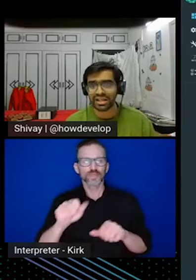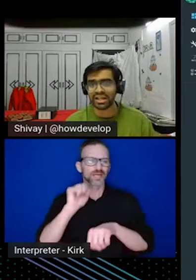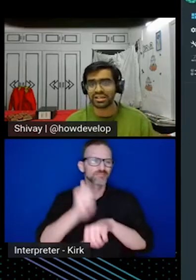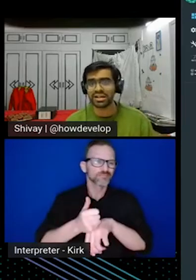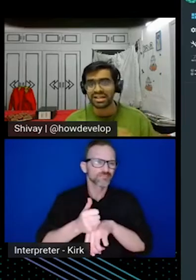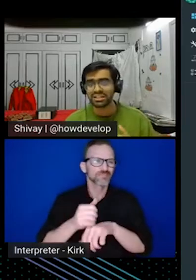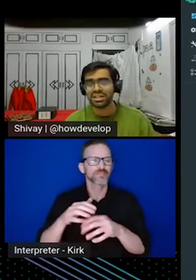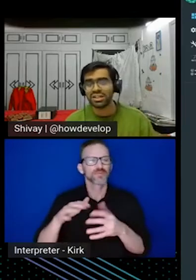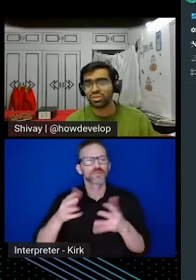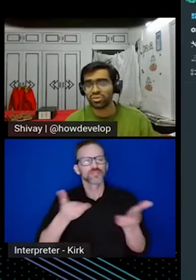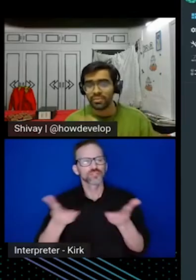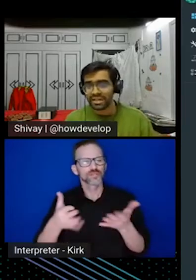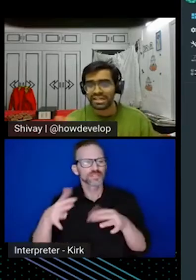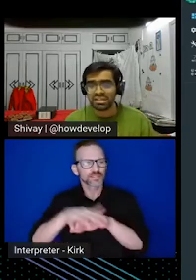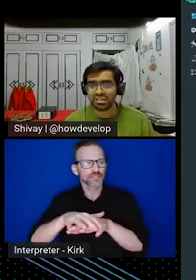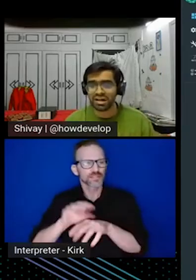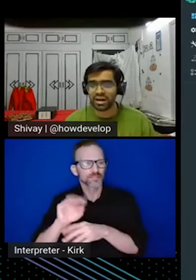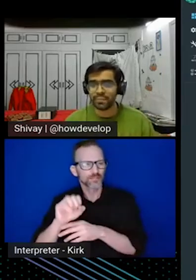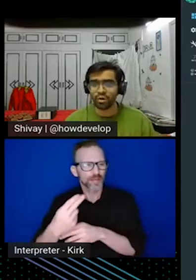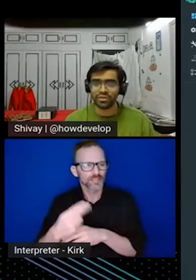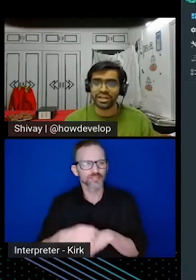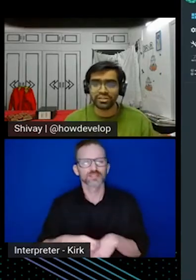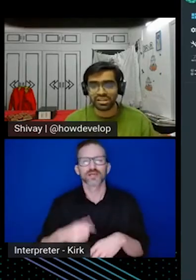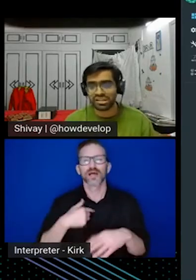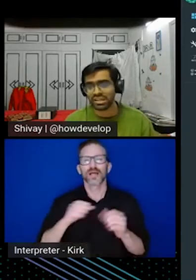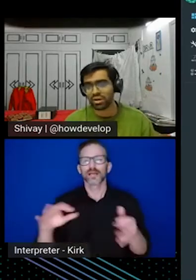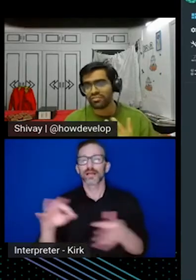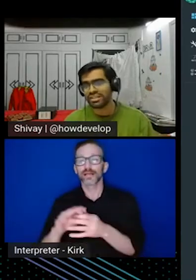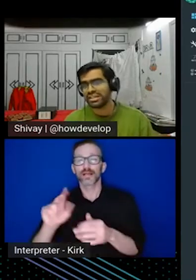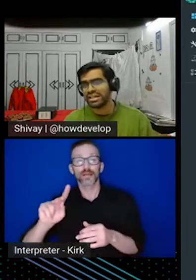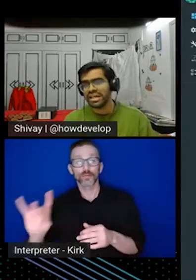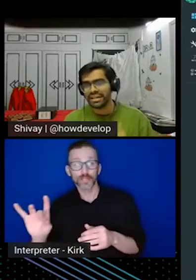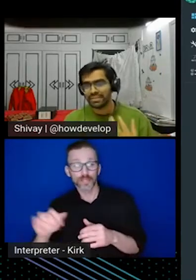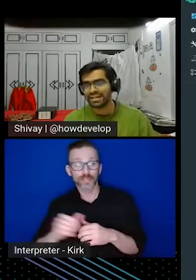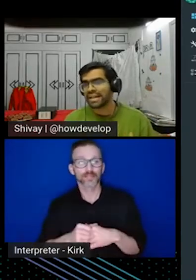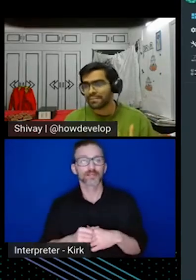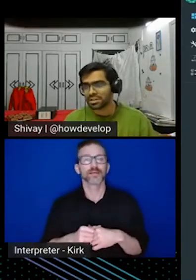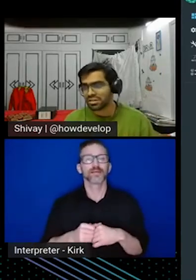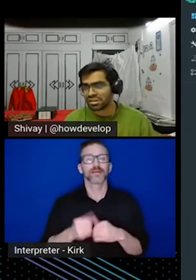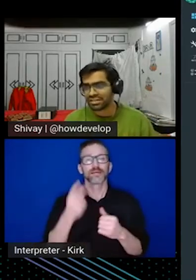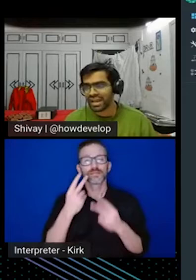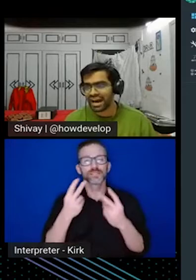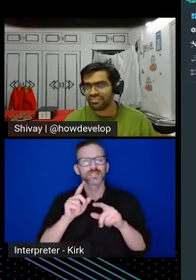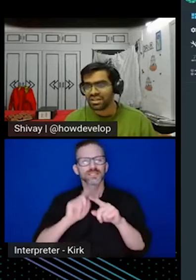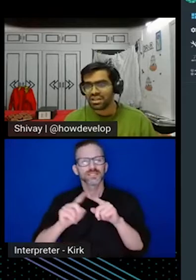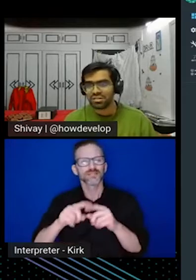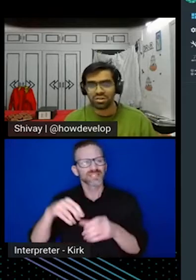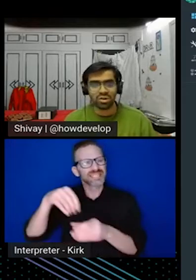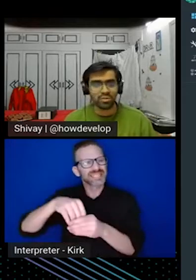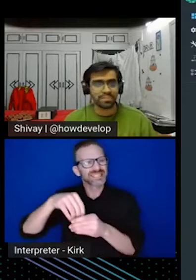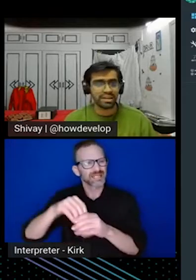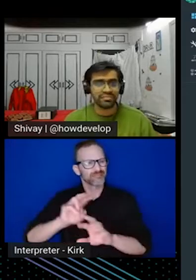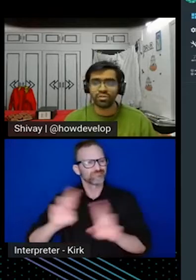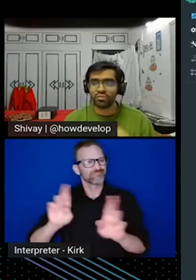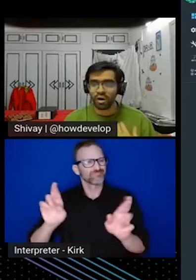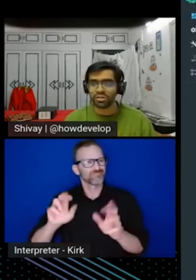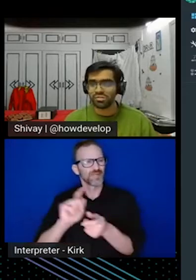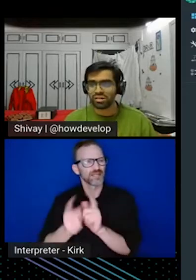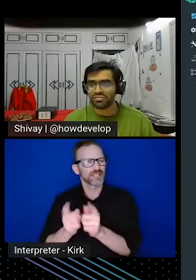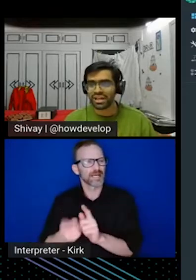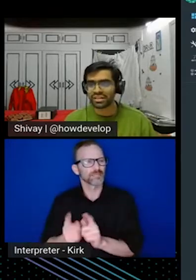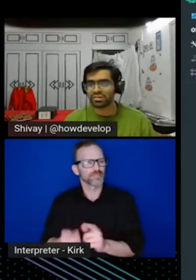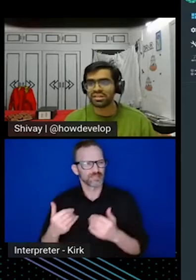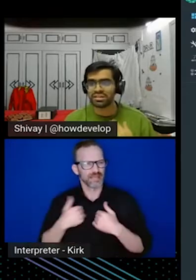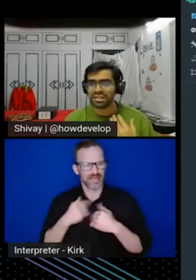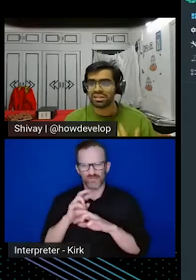mesh. I can connect to Kubernetes. Over here, you can see a lot of the inbuilt adapters that we have. So if you want to